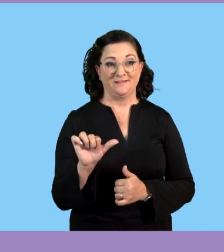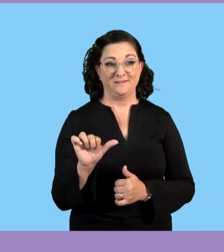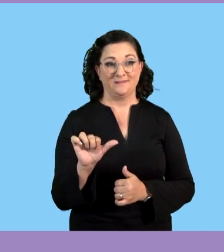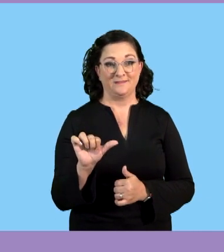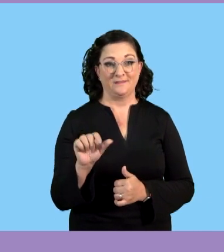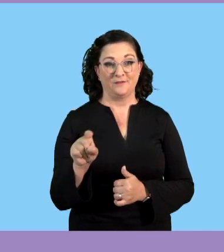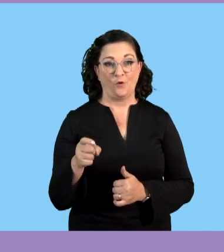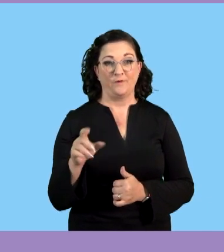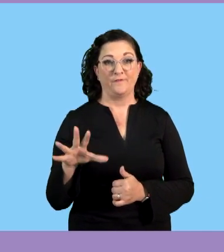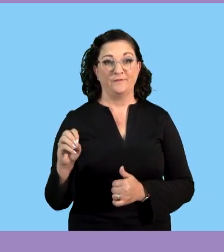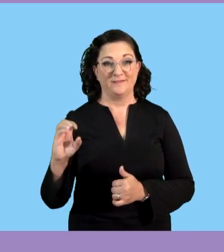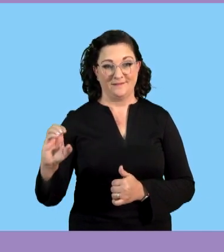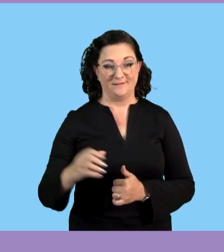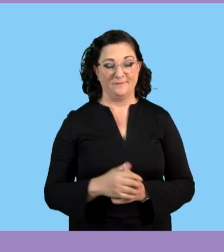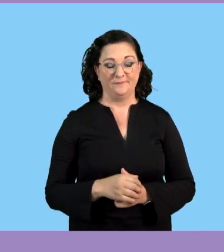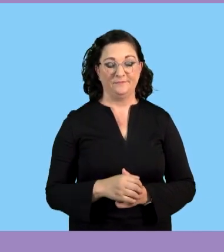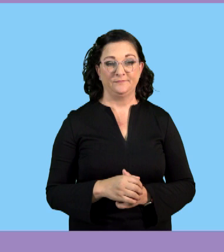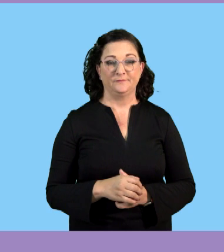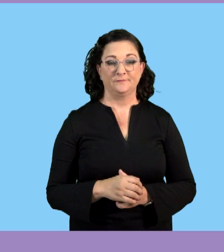rands 50 cents.